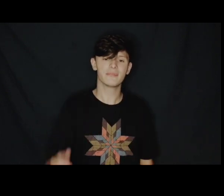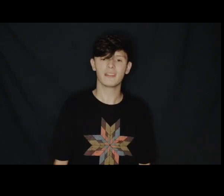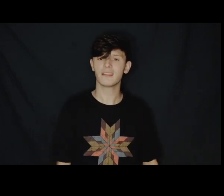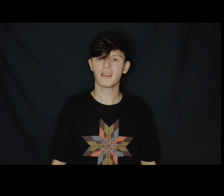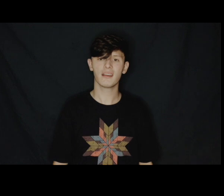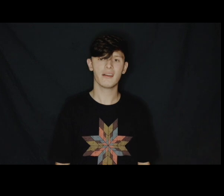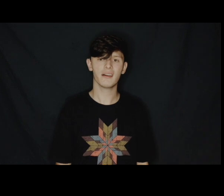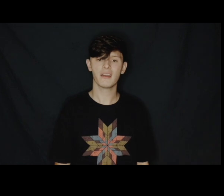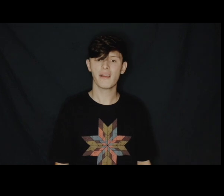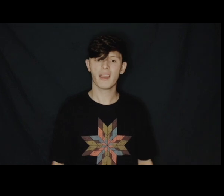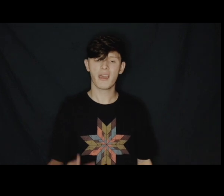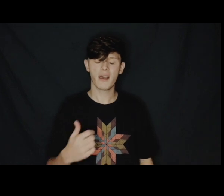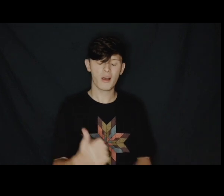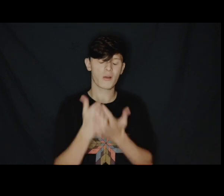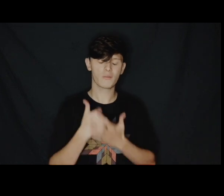thrive?